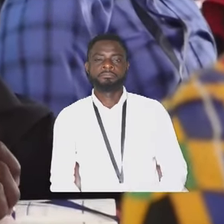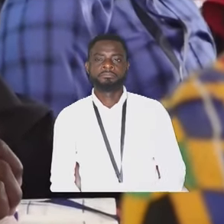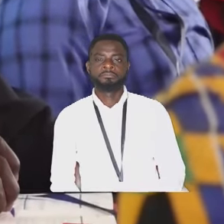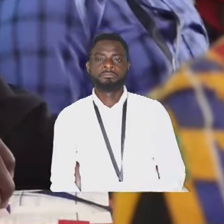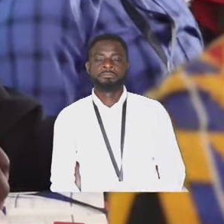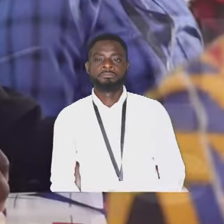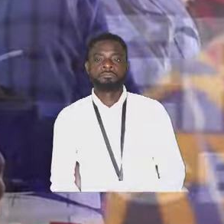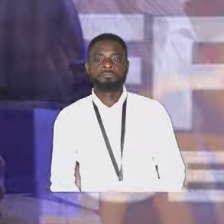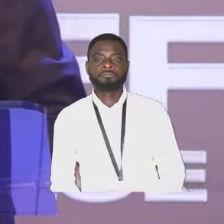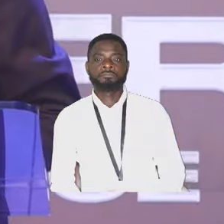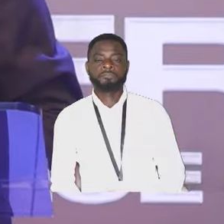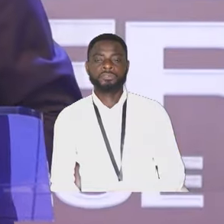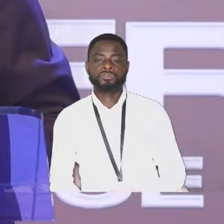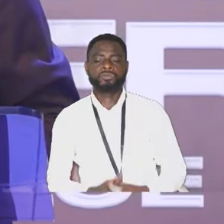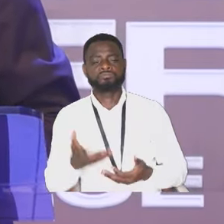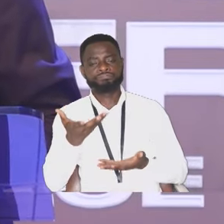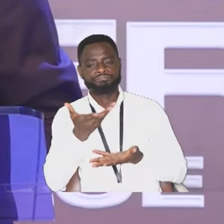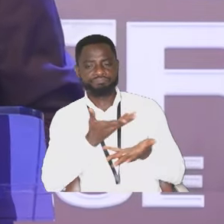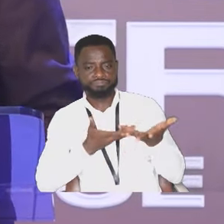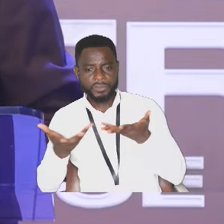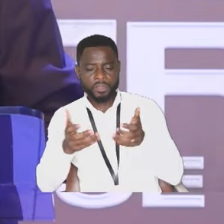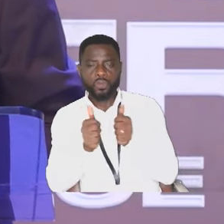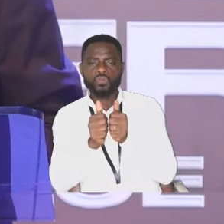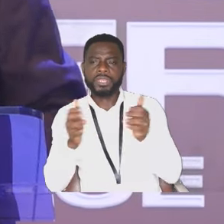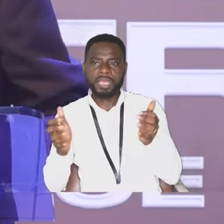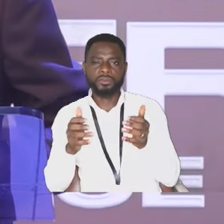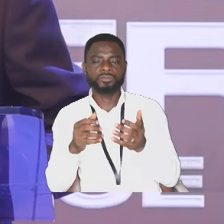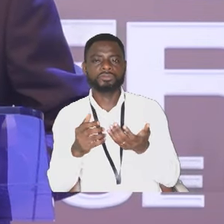So, engagement without compromise.